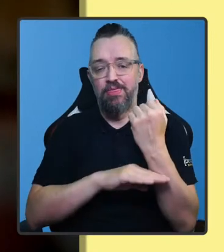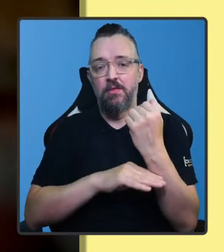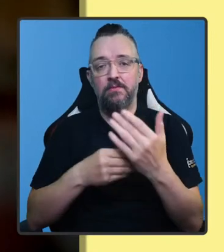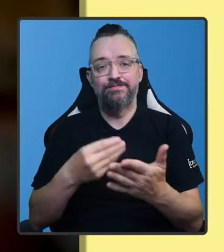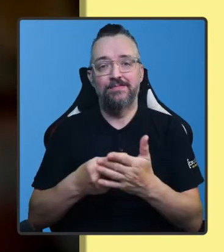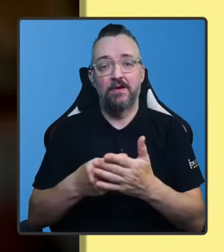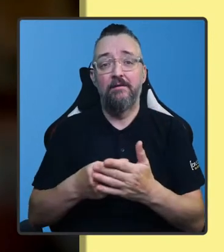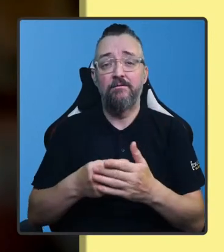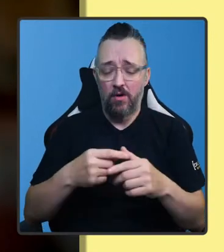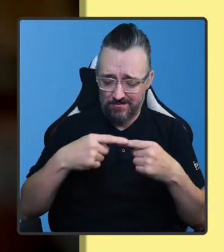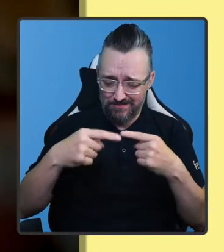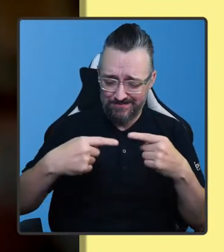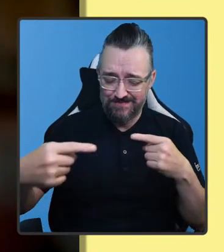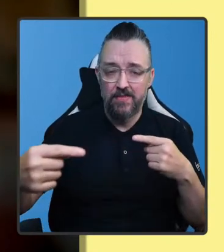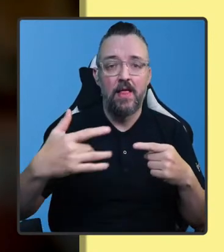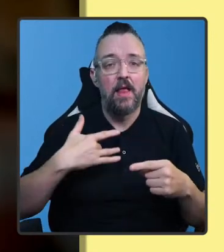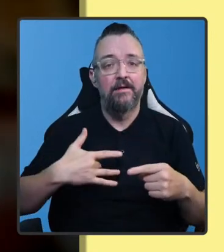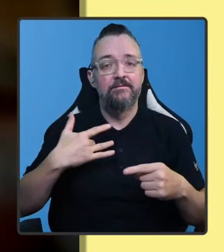lives.